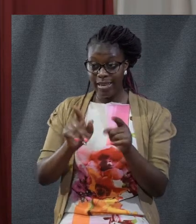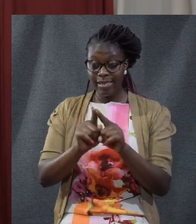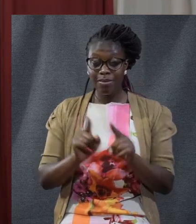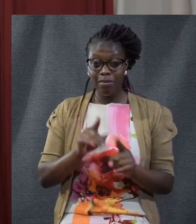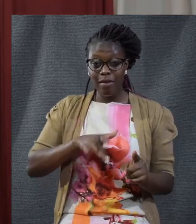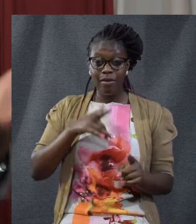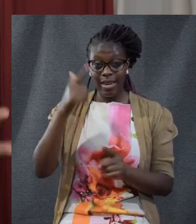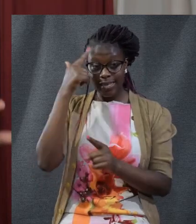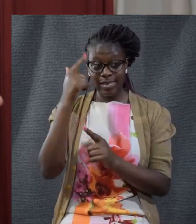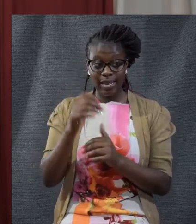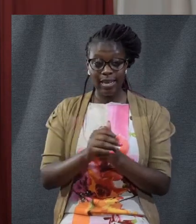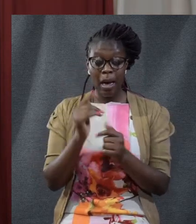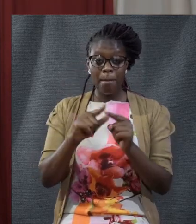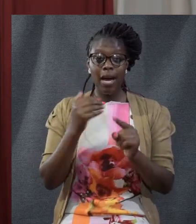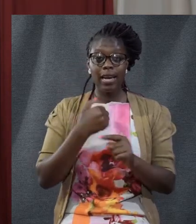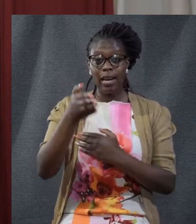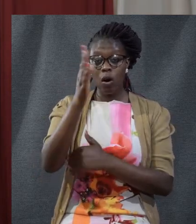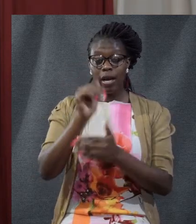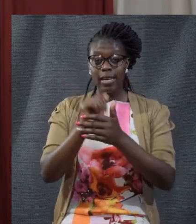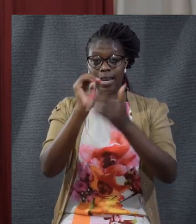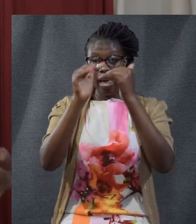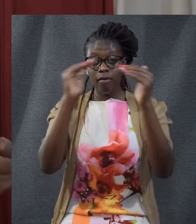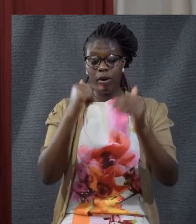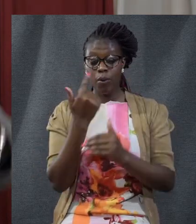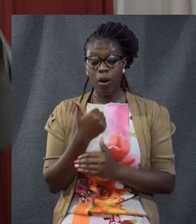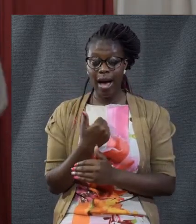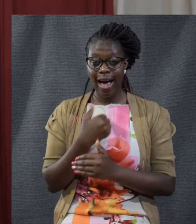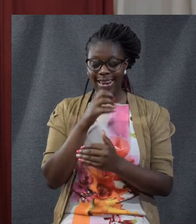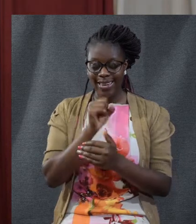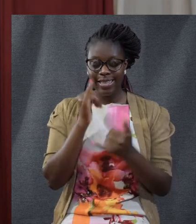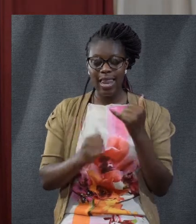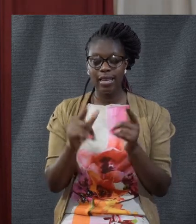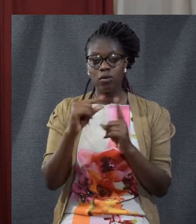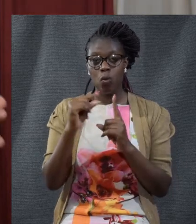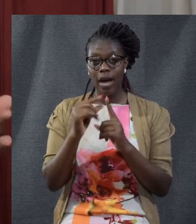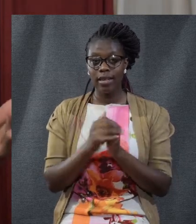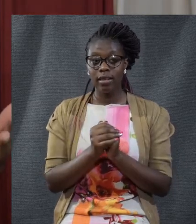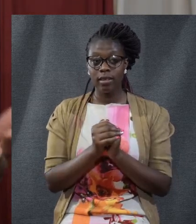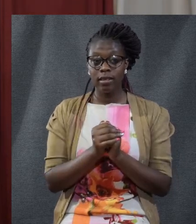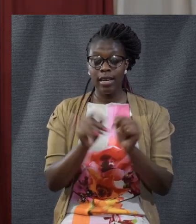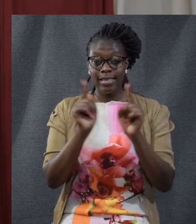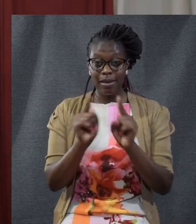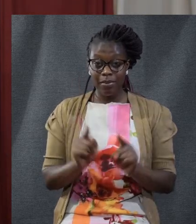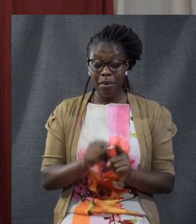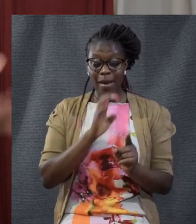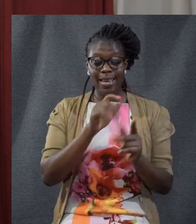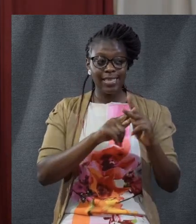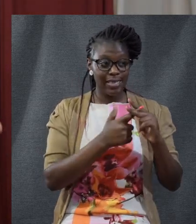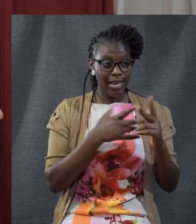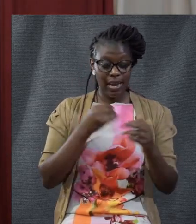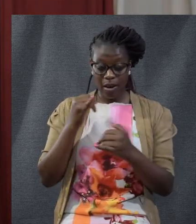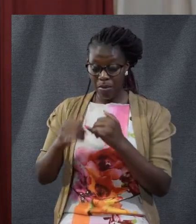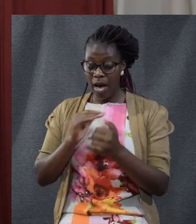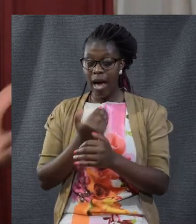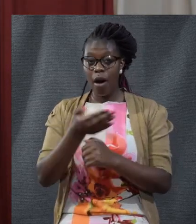and feel like he's rejected, he had a God in heaven who had his last word. Oh, hallelujah. And he is the Alpha and